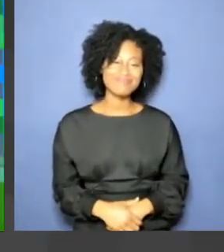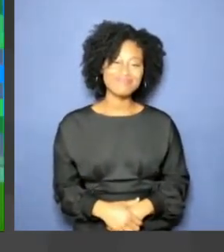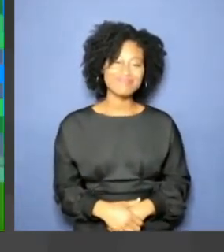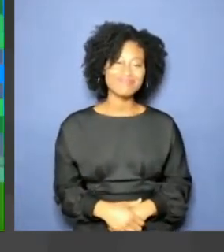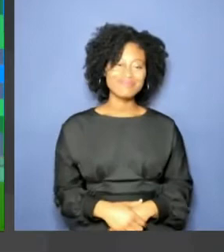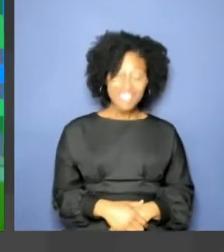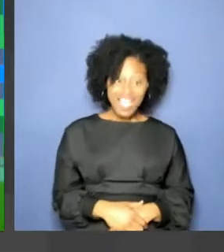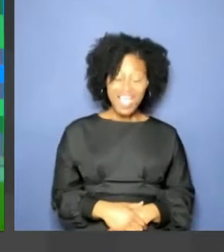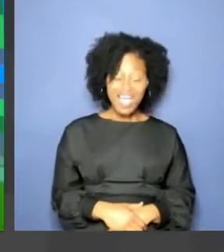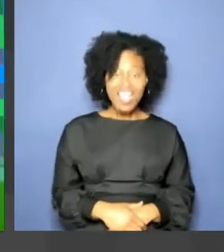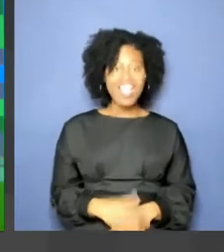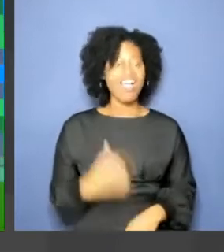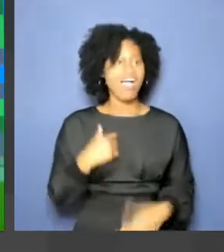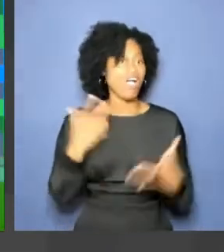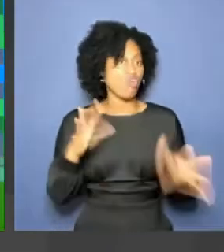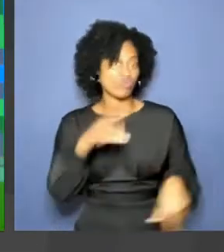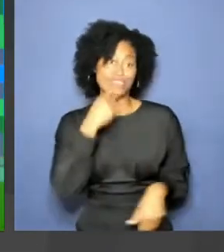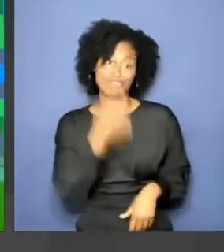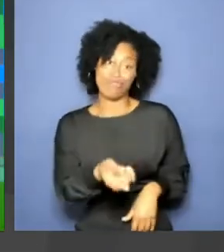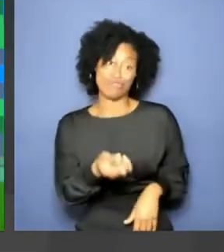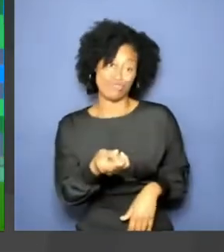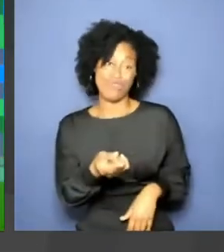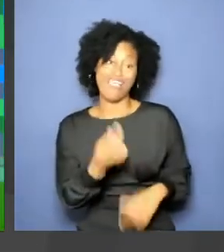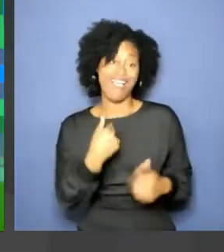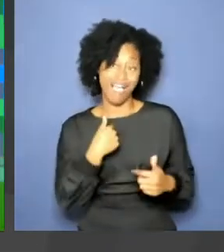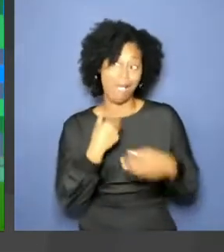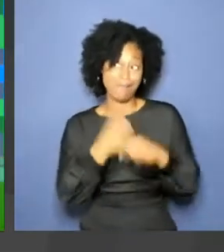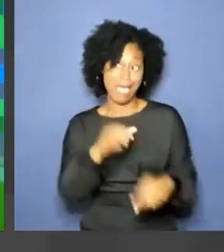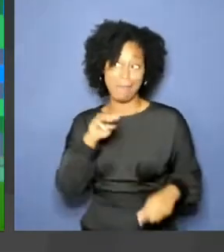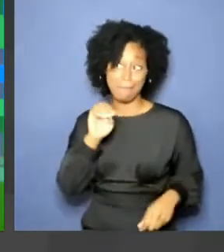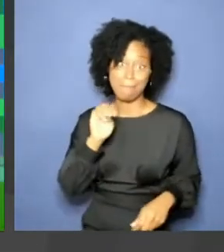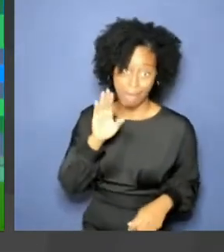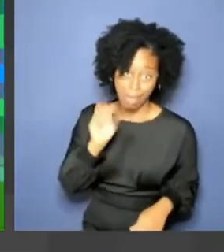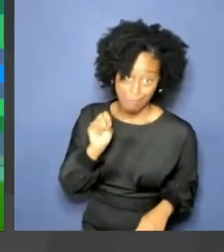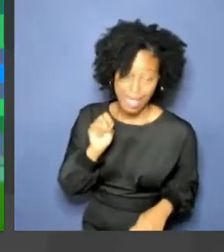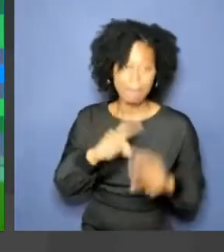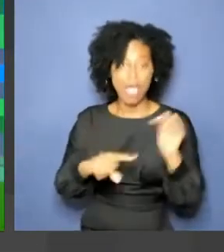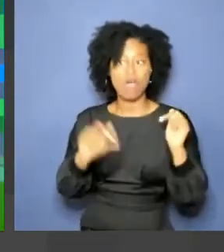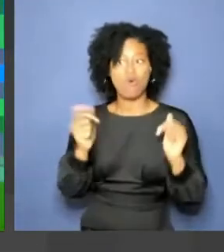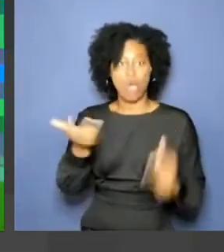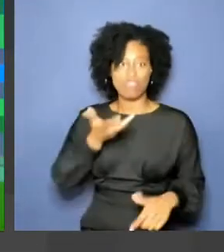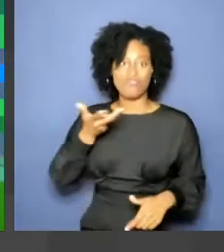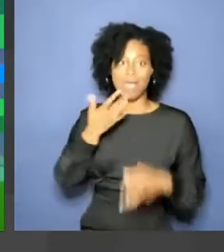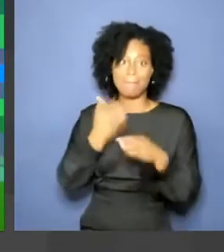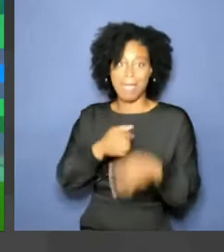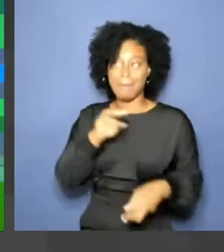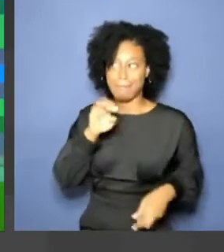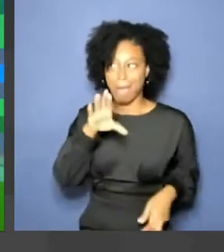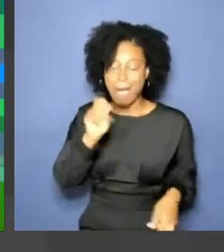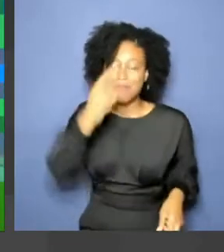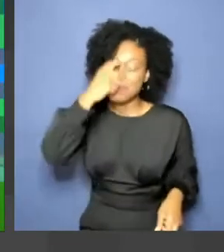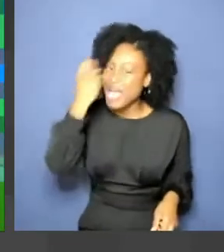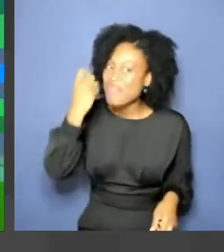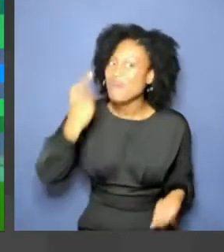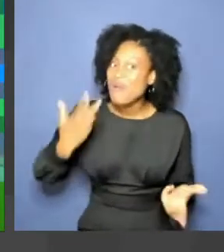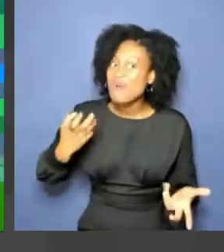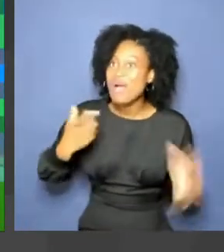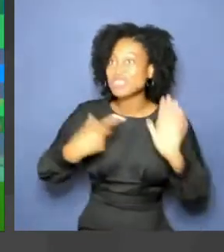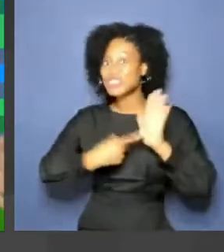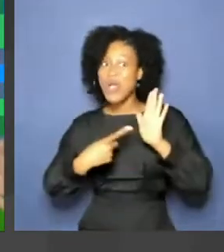I already told you all that I made a mob, but actually all three of us made mobs because we wanted to showcase